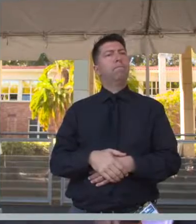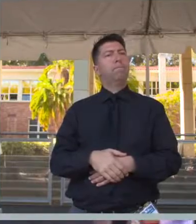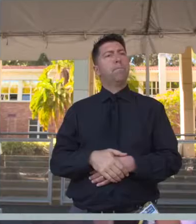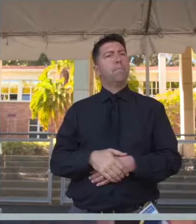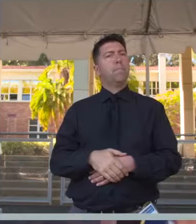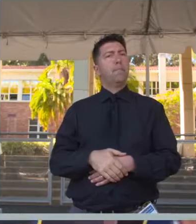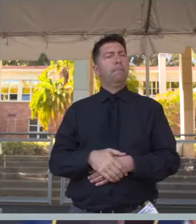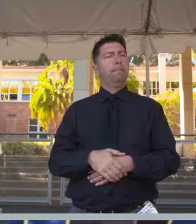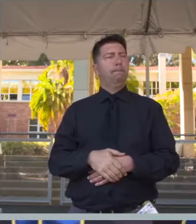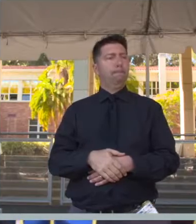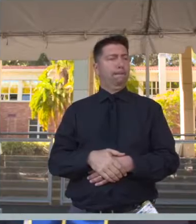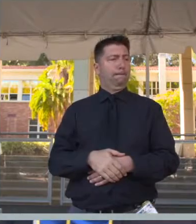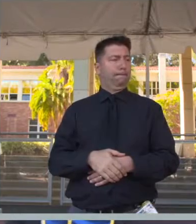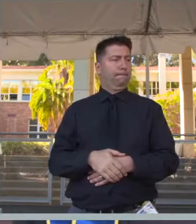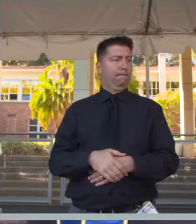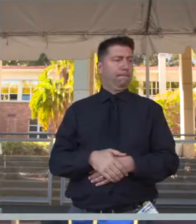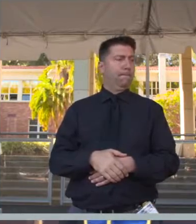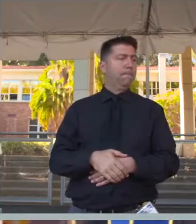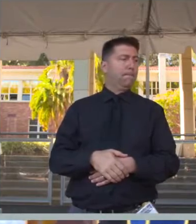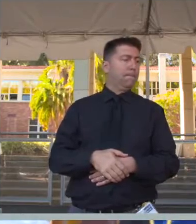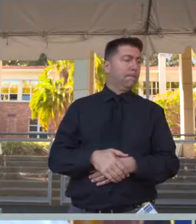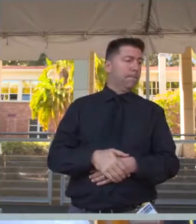Dasul Jung.